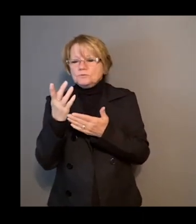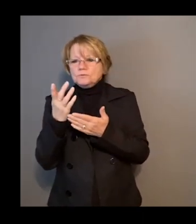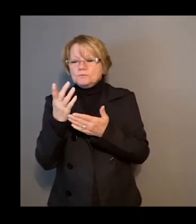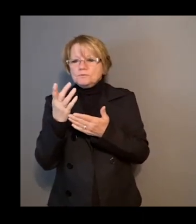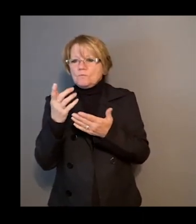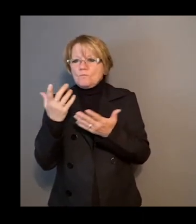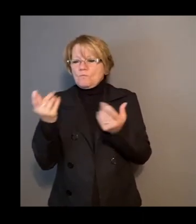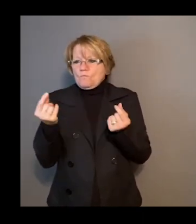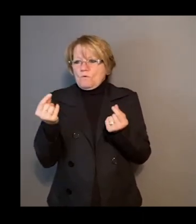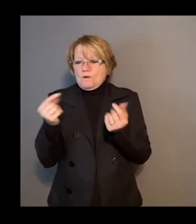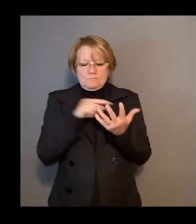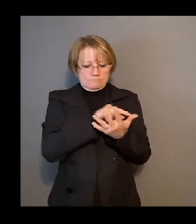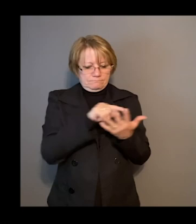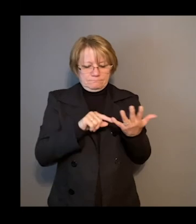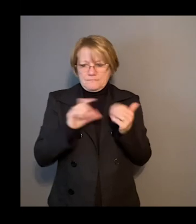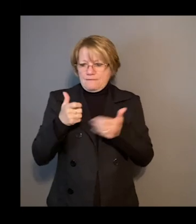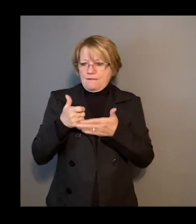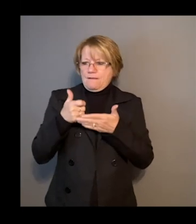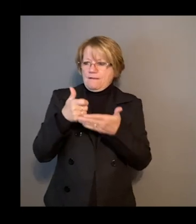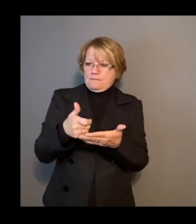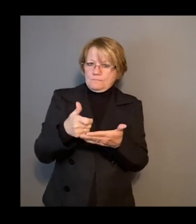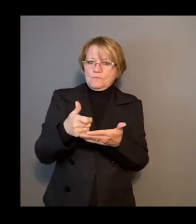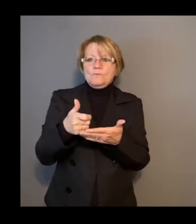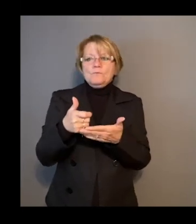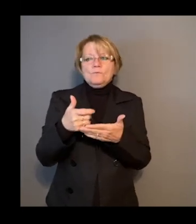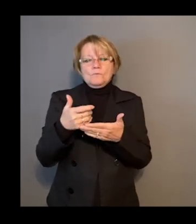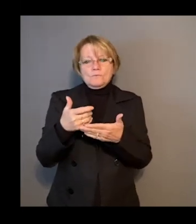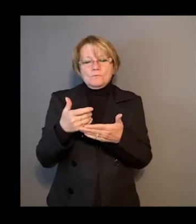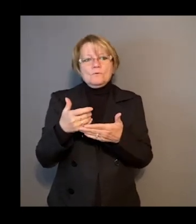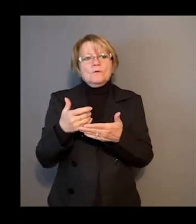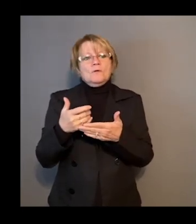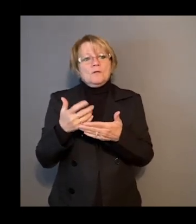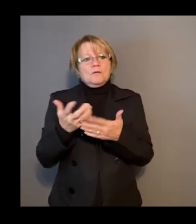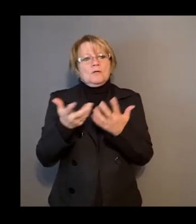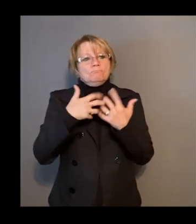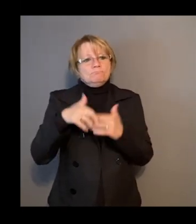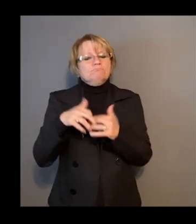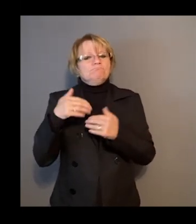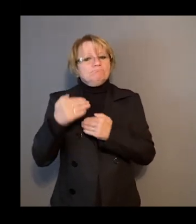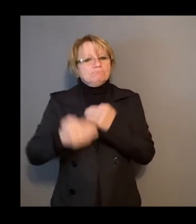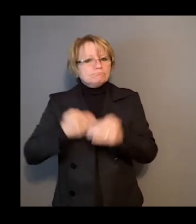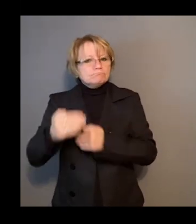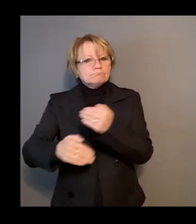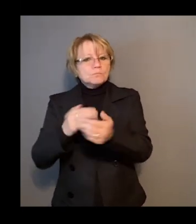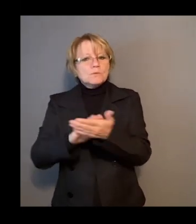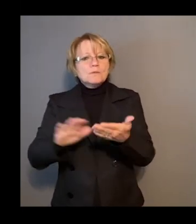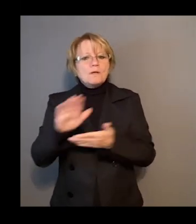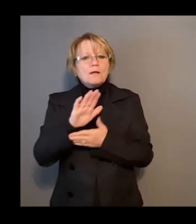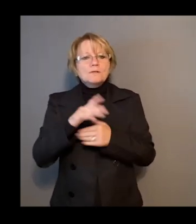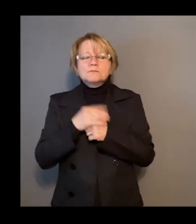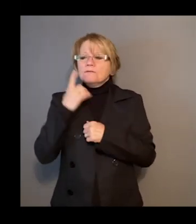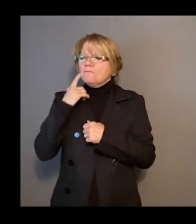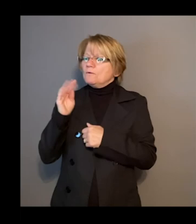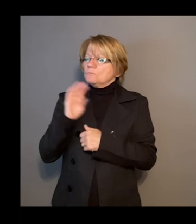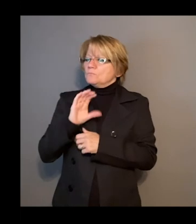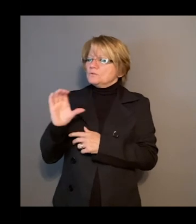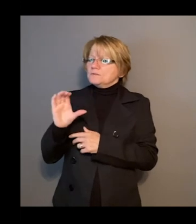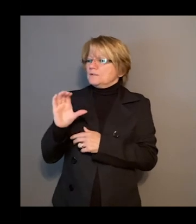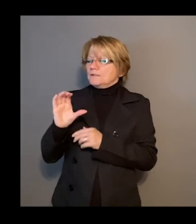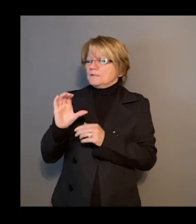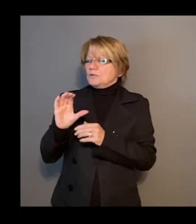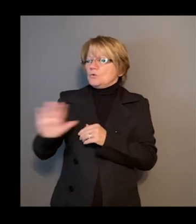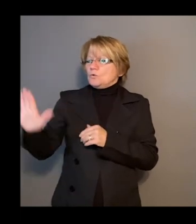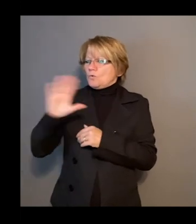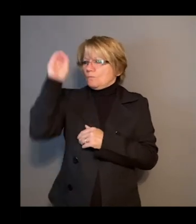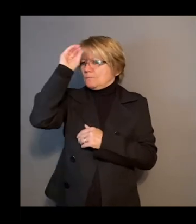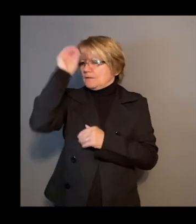kind of just get into the rhythm of college? Like, what could Bristol do better when you first get to campus or your other colleges?